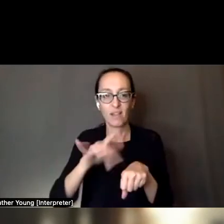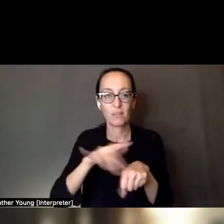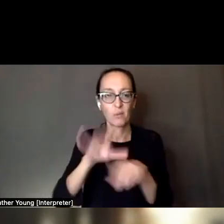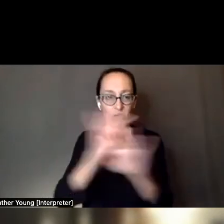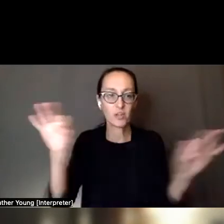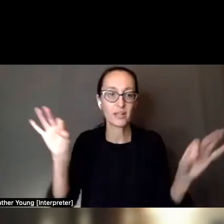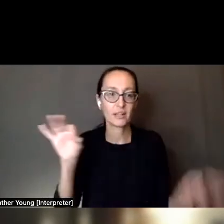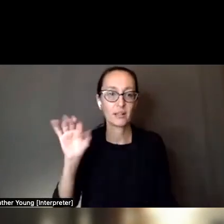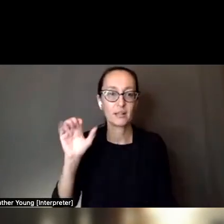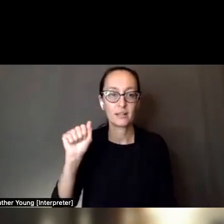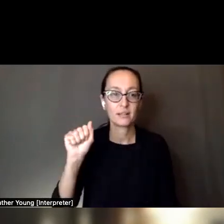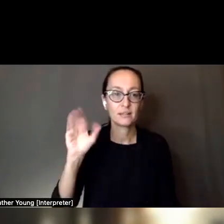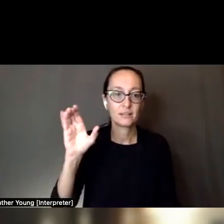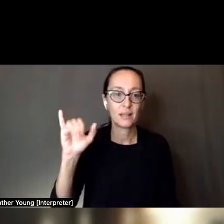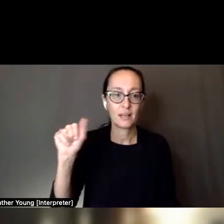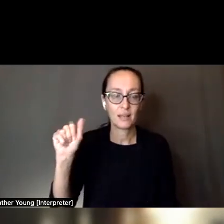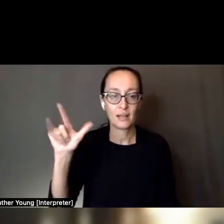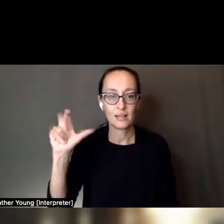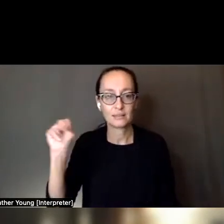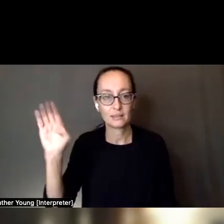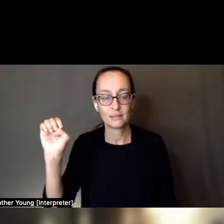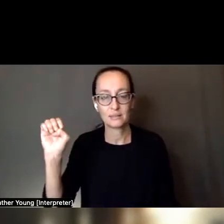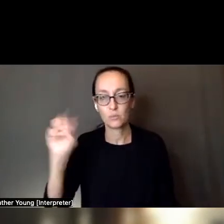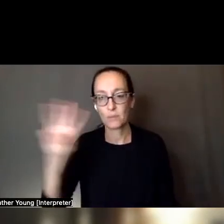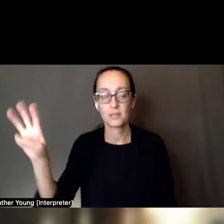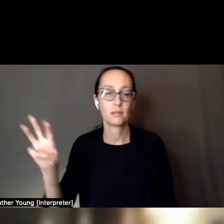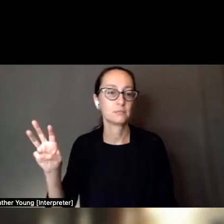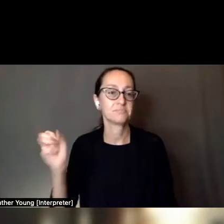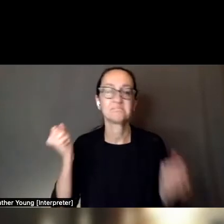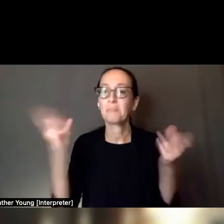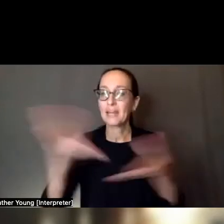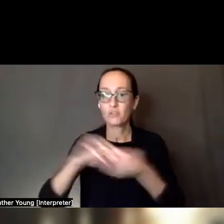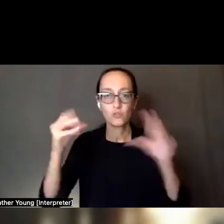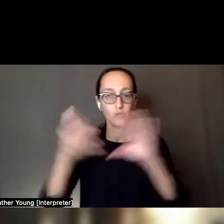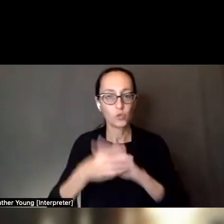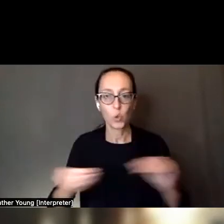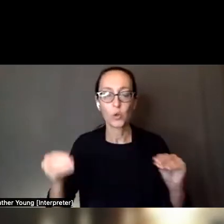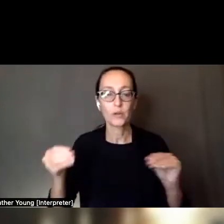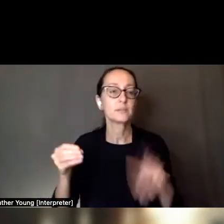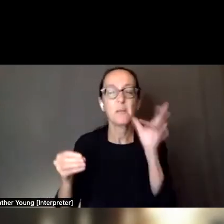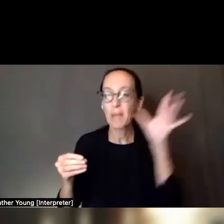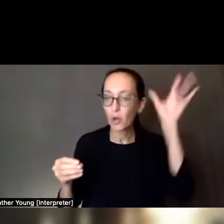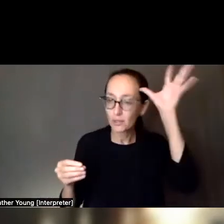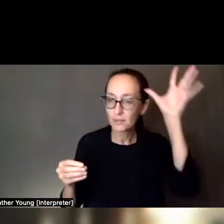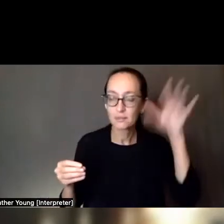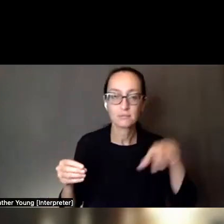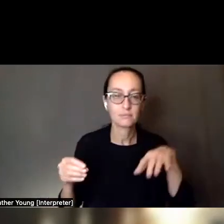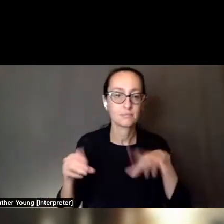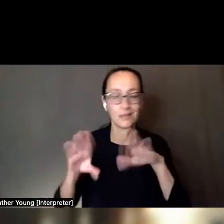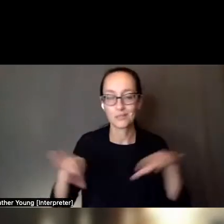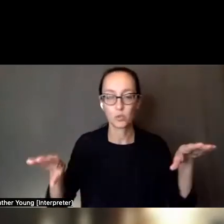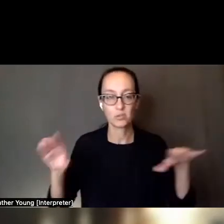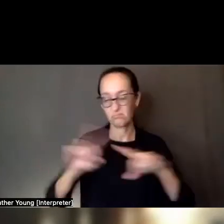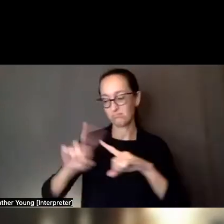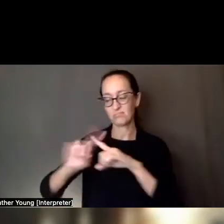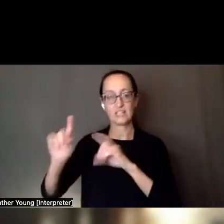website. We have a number of stories by parents of children of all ages, and they're really,